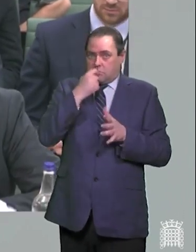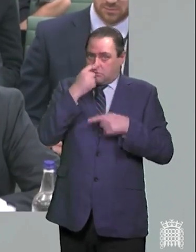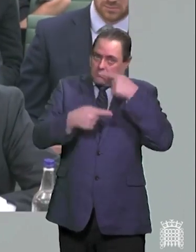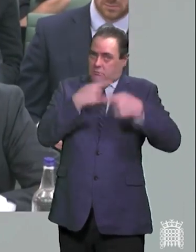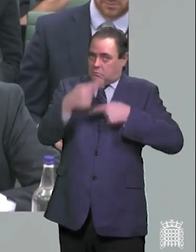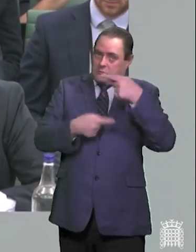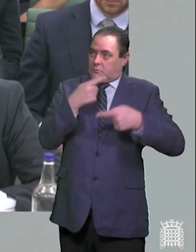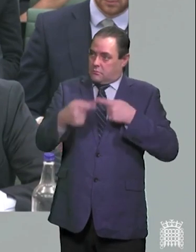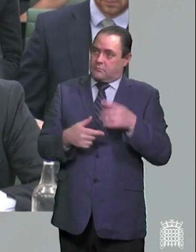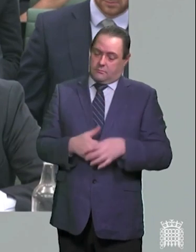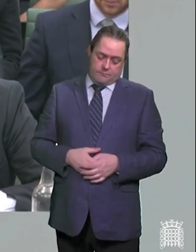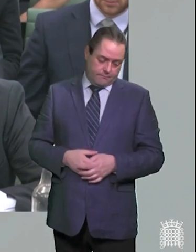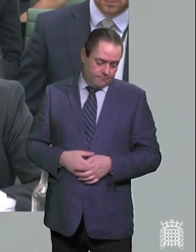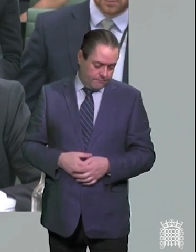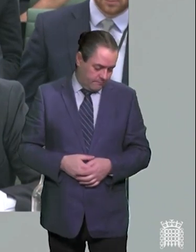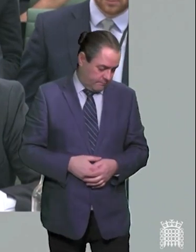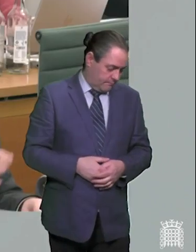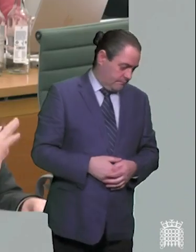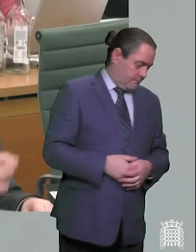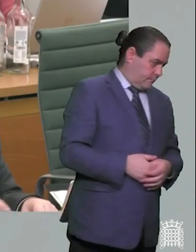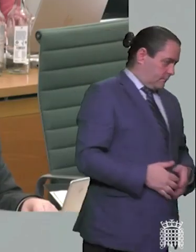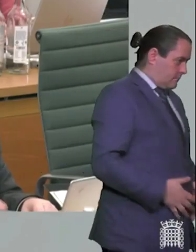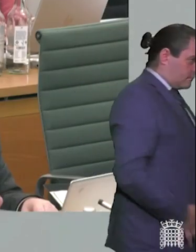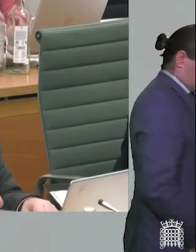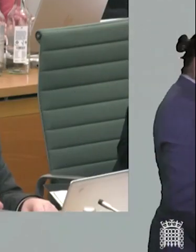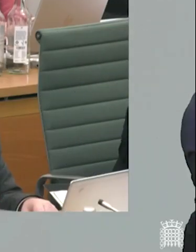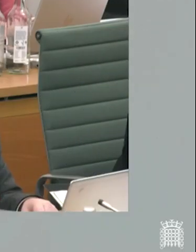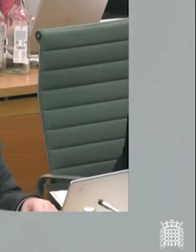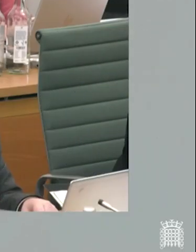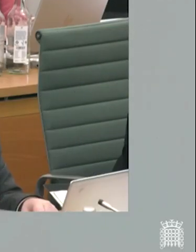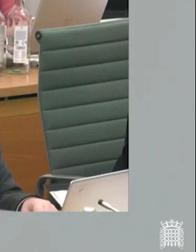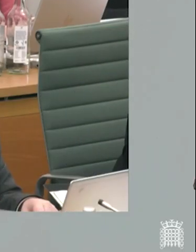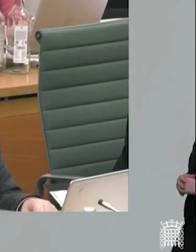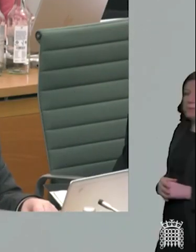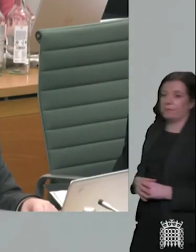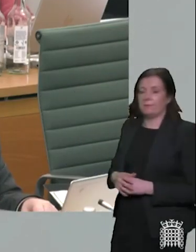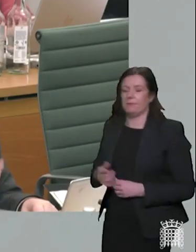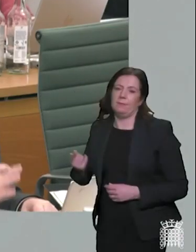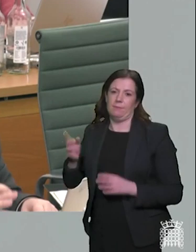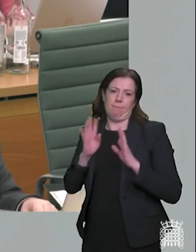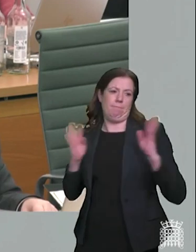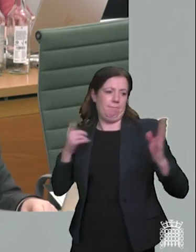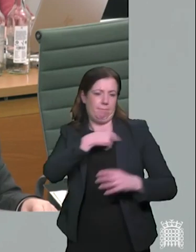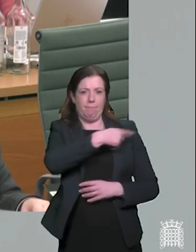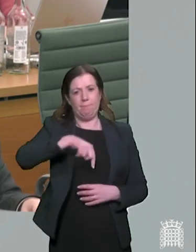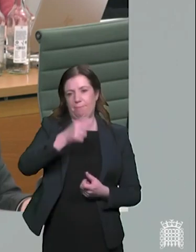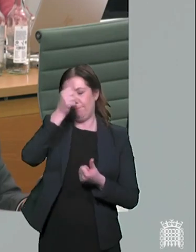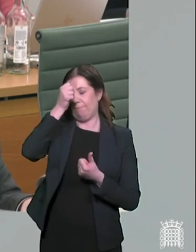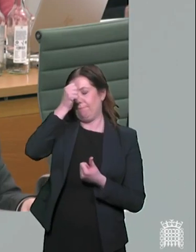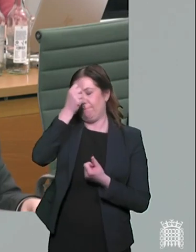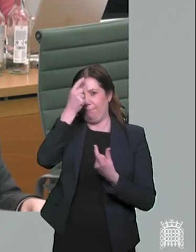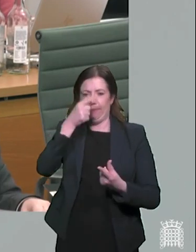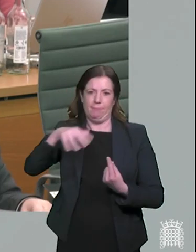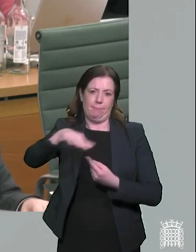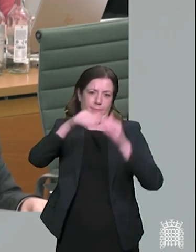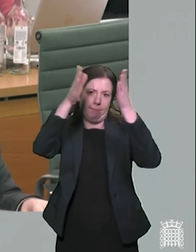I've described. I don't think any members of this committee don't recognise the challenges that you were facing, the team were facing in